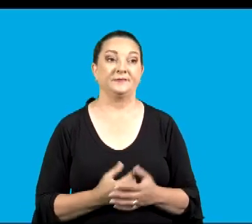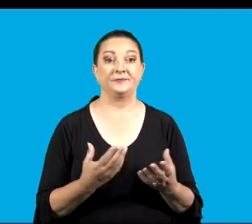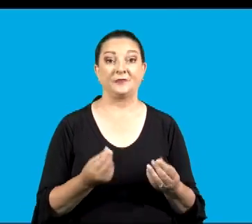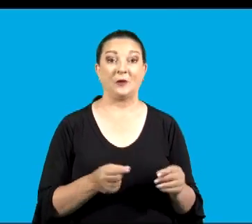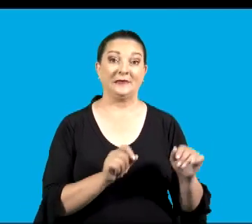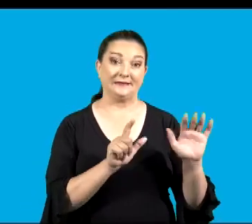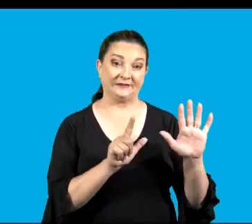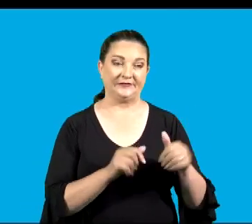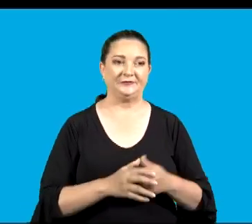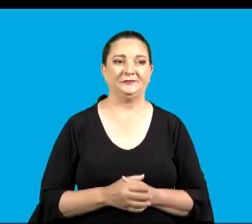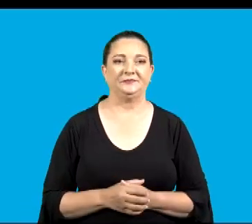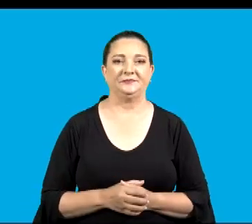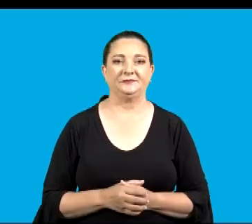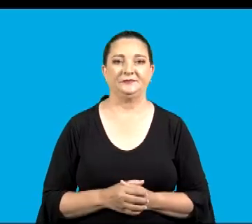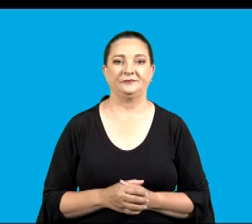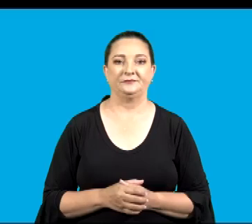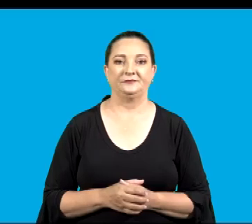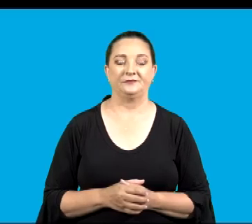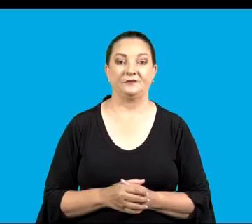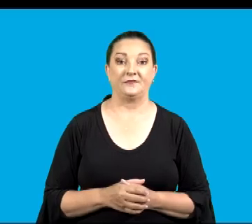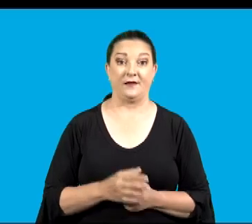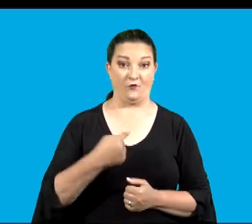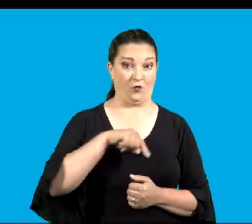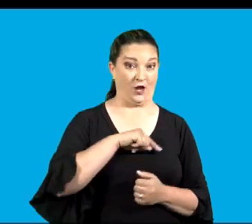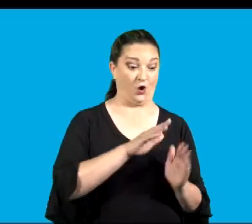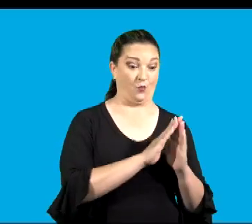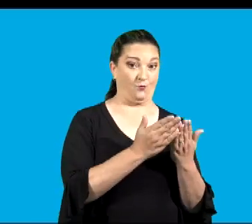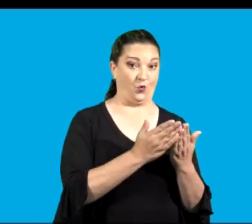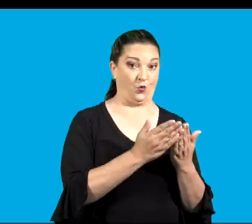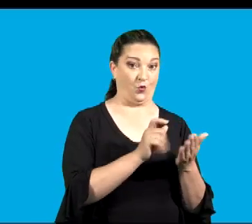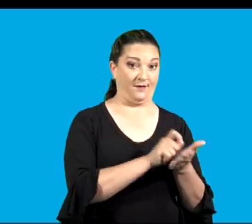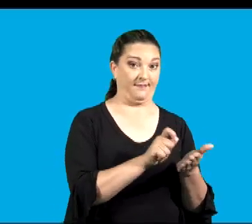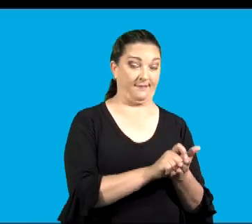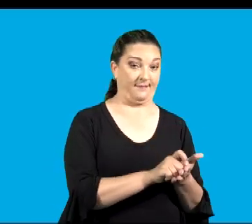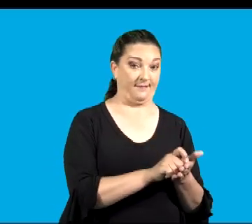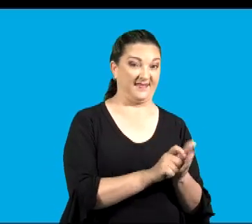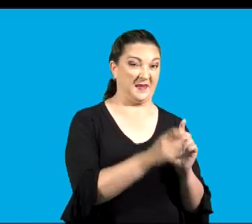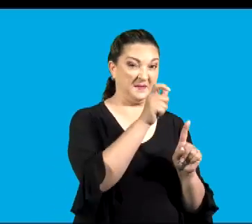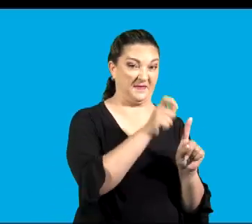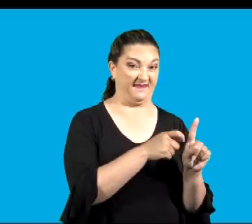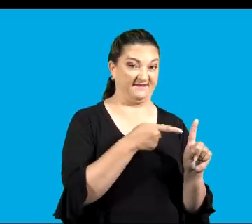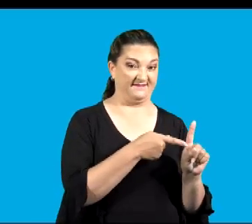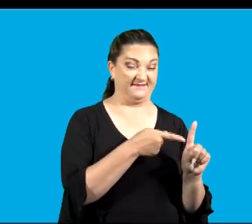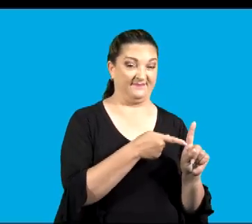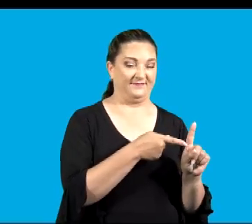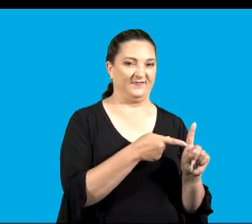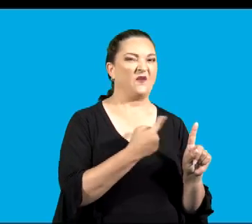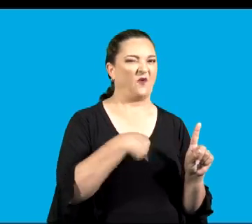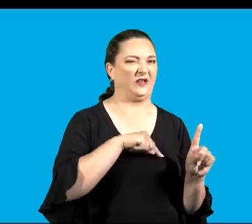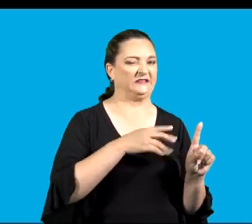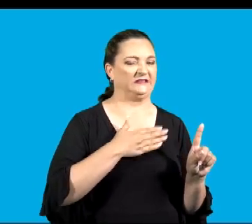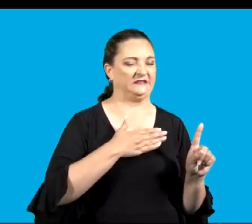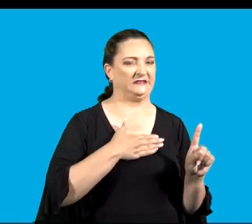7, the bookkeeper of money, that is our bookkeeper, this is us now,